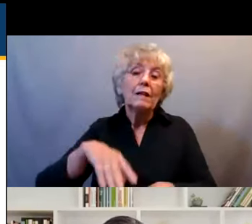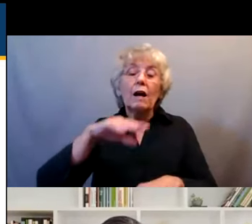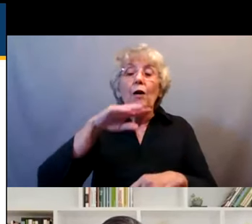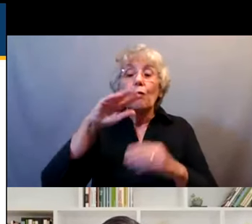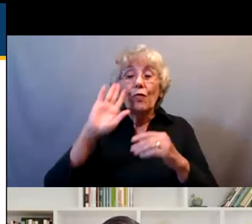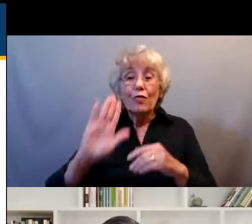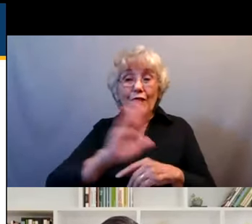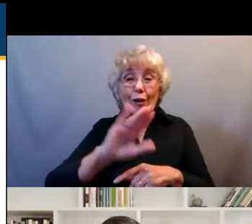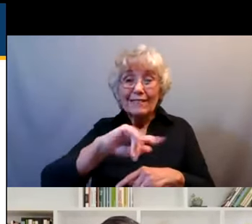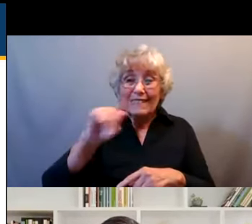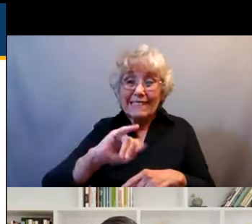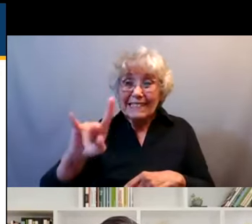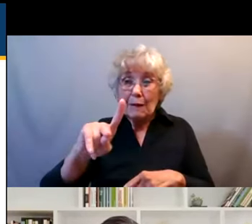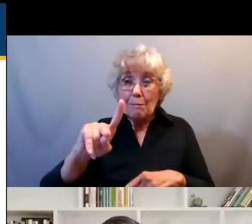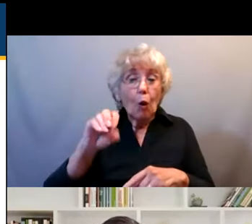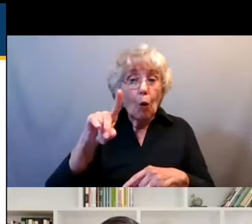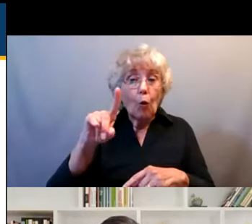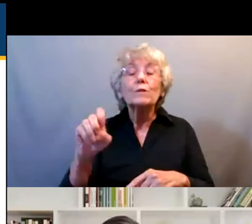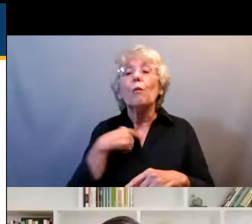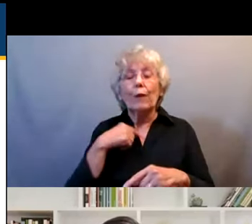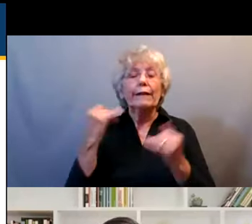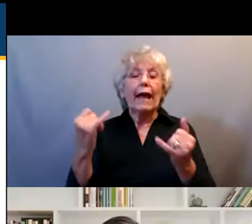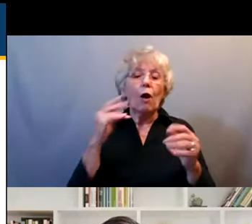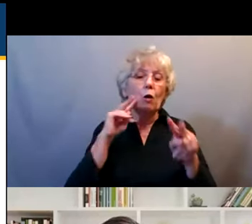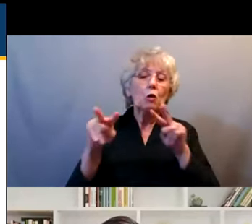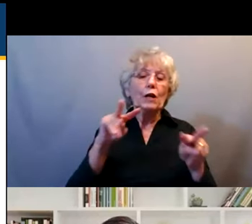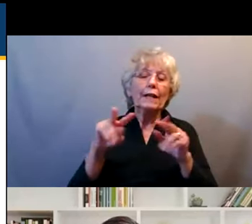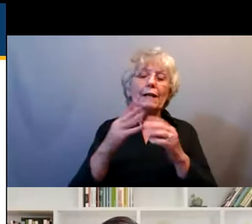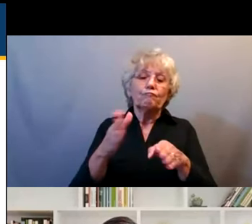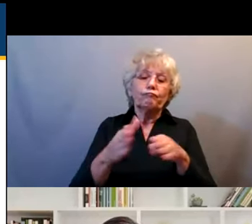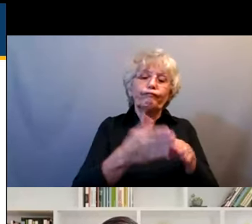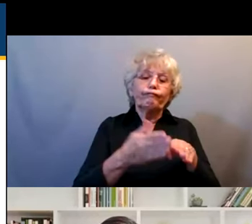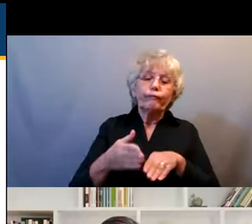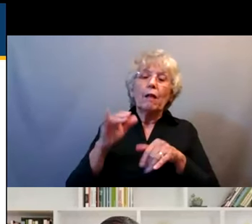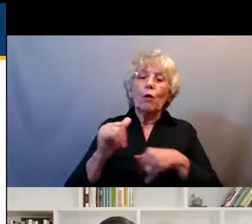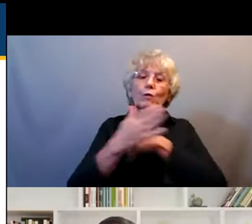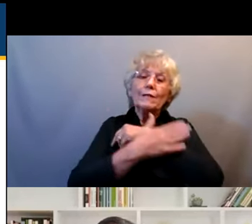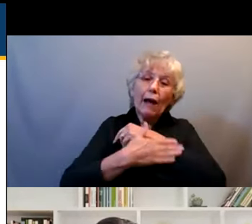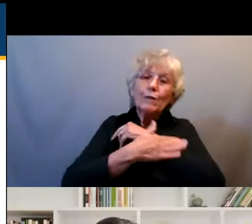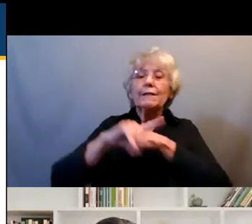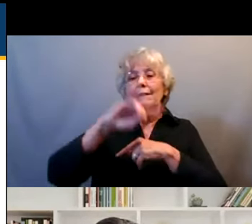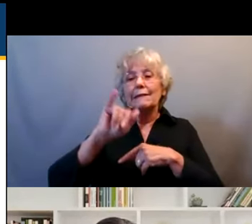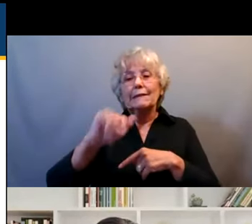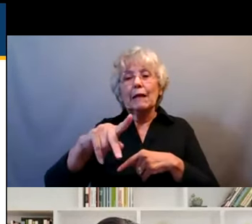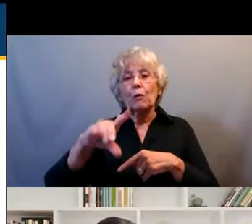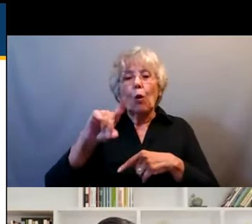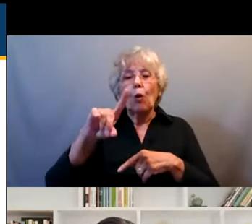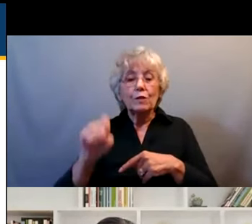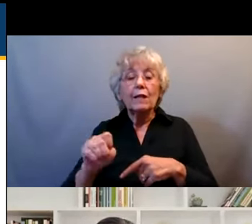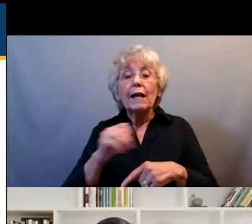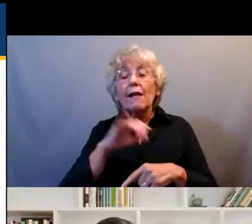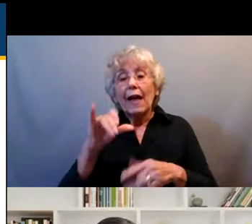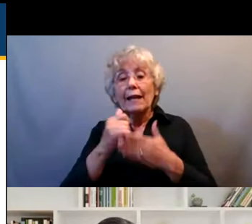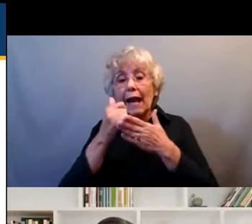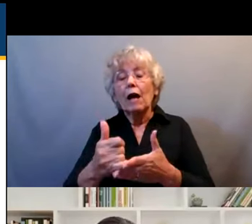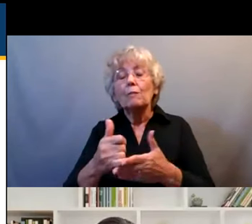an indexing on the way those counties and zip codes are sorted. So we've given them that as information for guidance, and that those also help guide